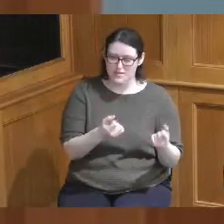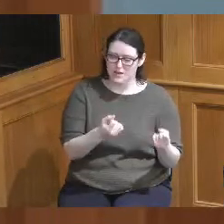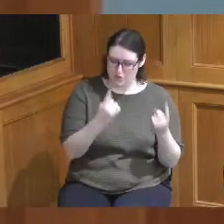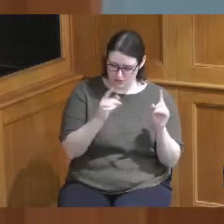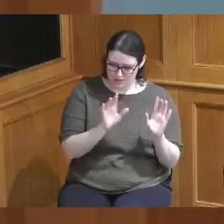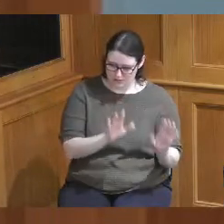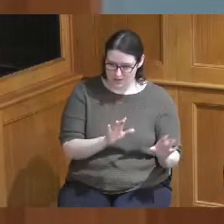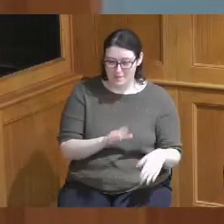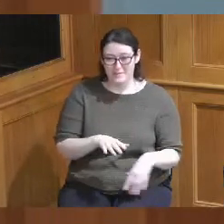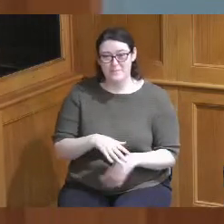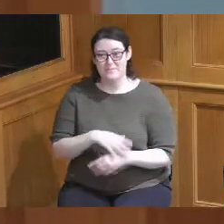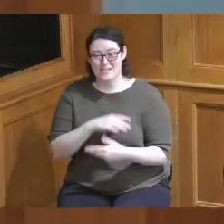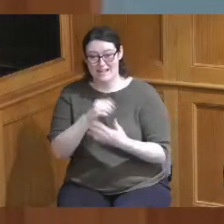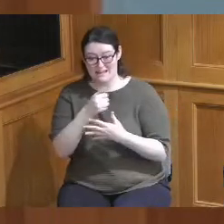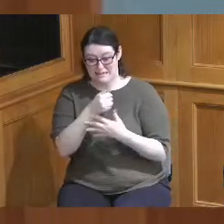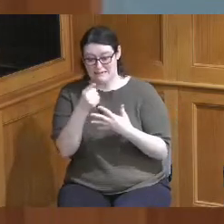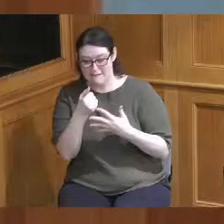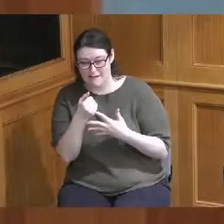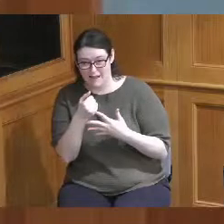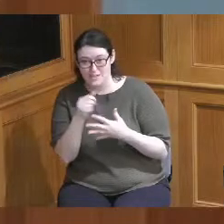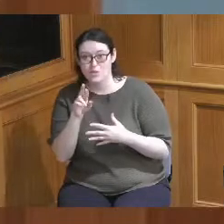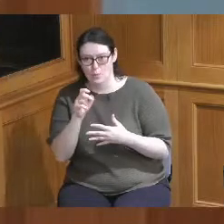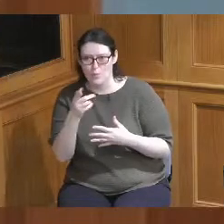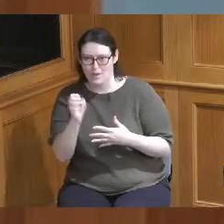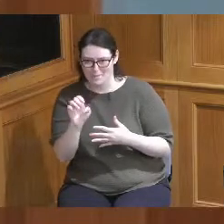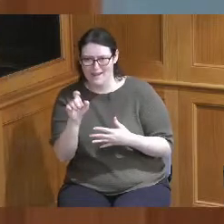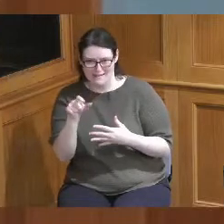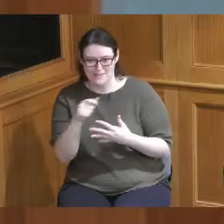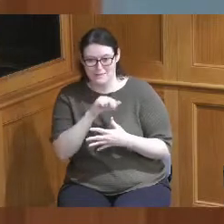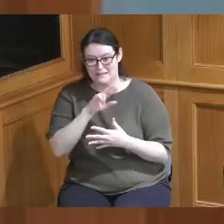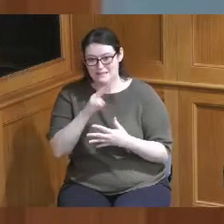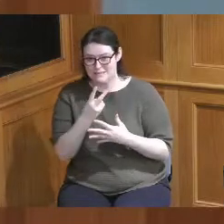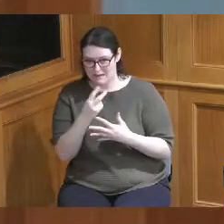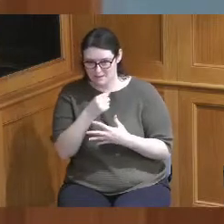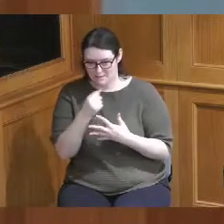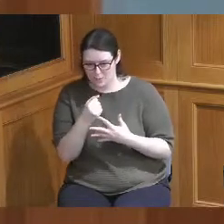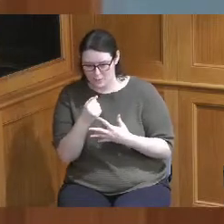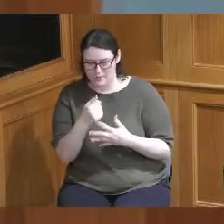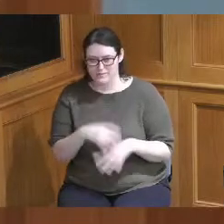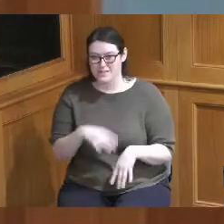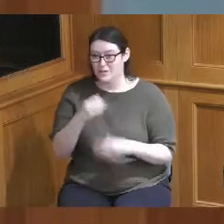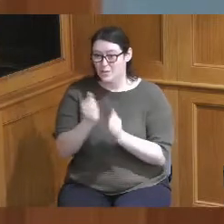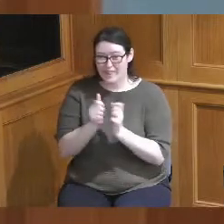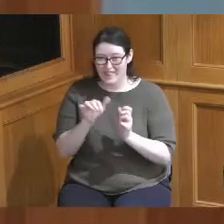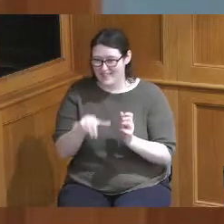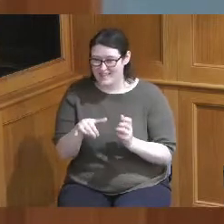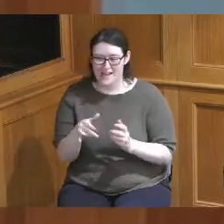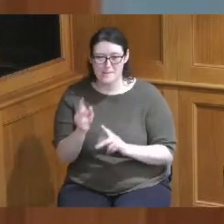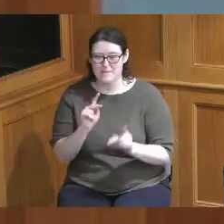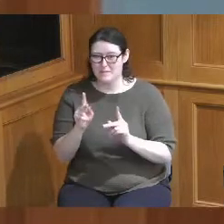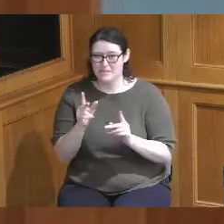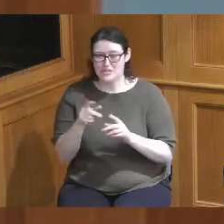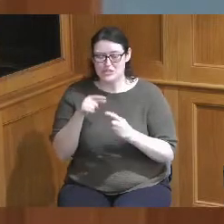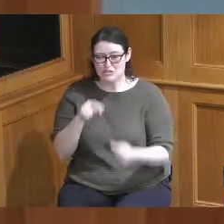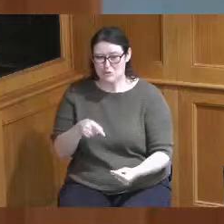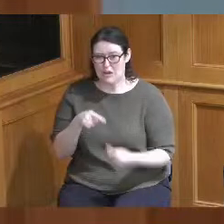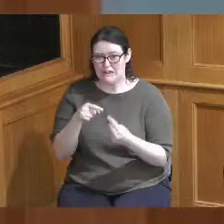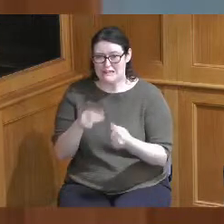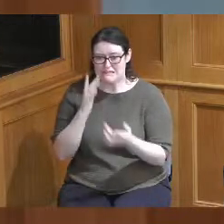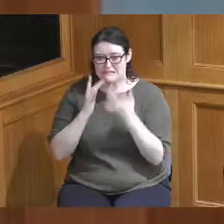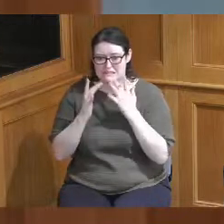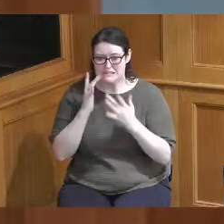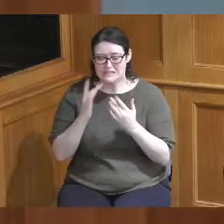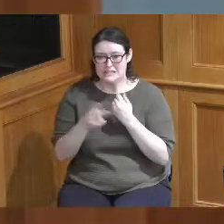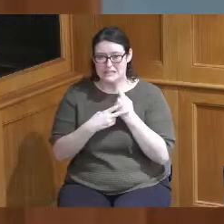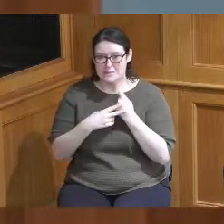rebate must be the priority. Without it, we risk displacing those who are already struggling to stay in their homes.